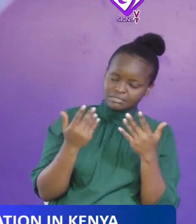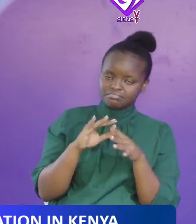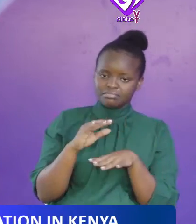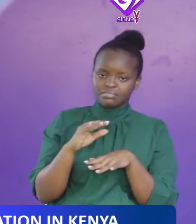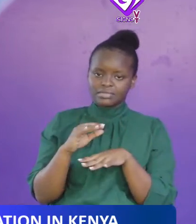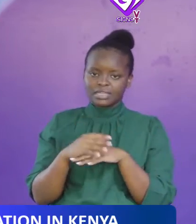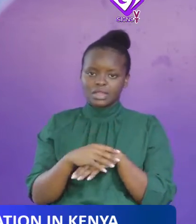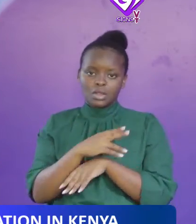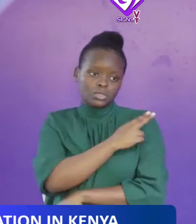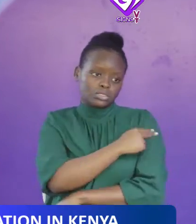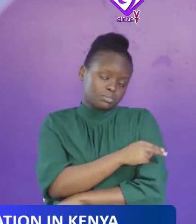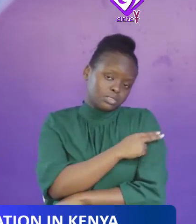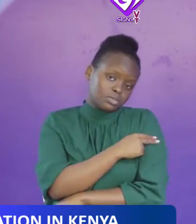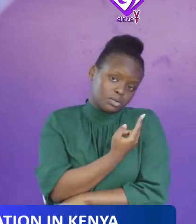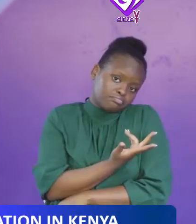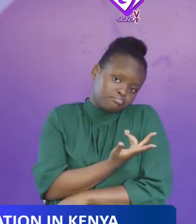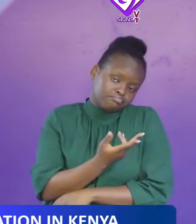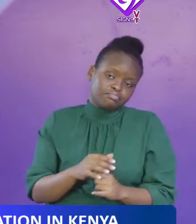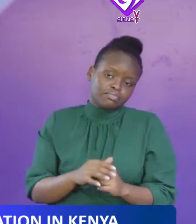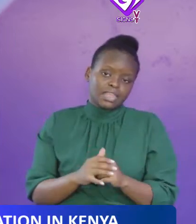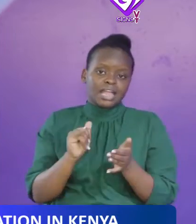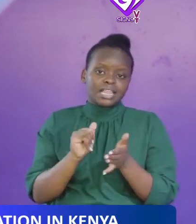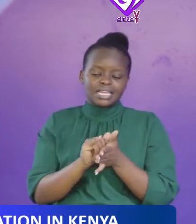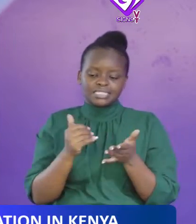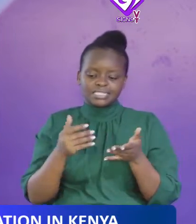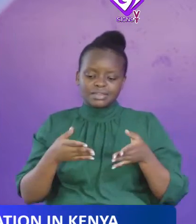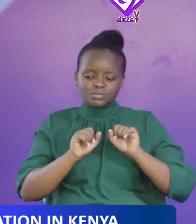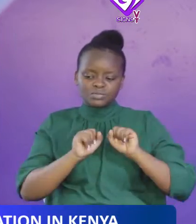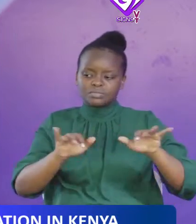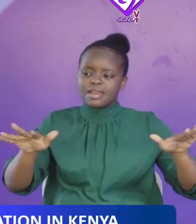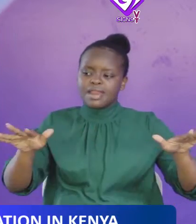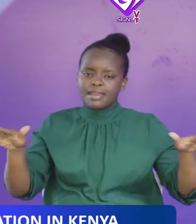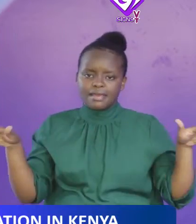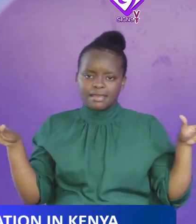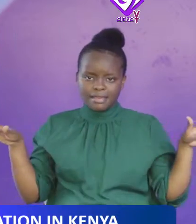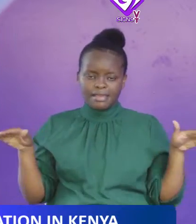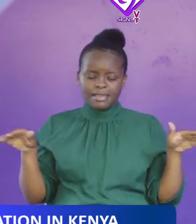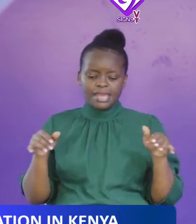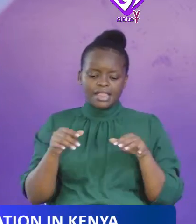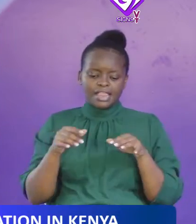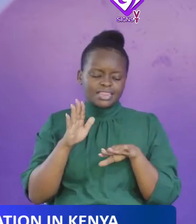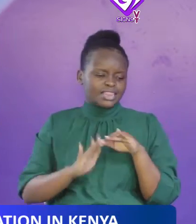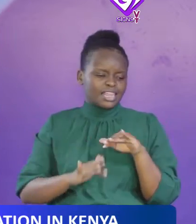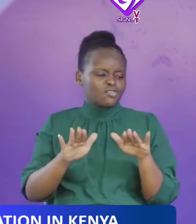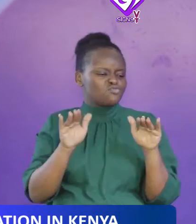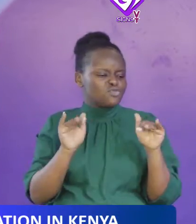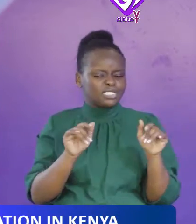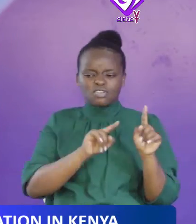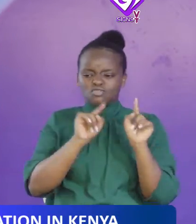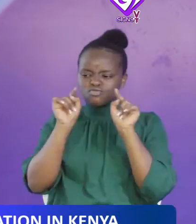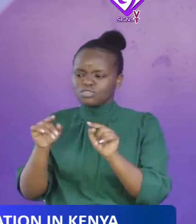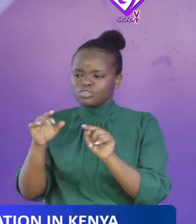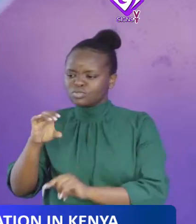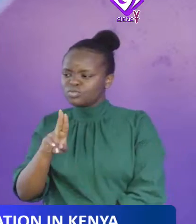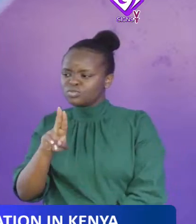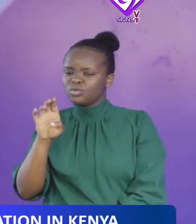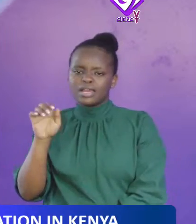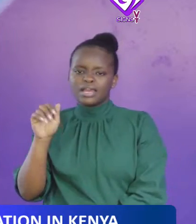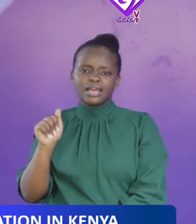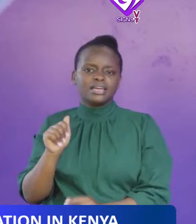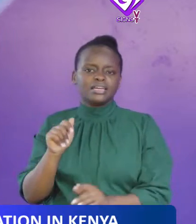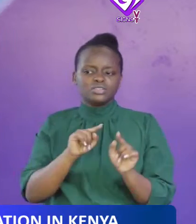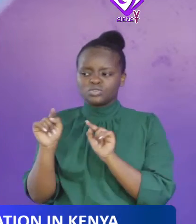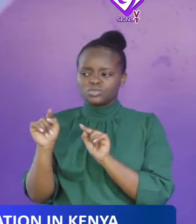facility, hospital? And that way you'll have spread out, other than waiting. For them to go to Choir or to another